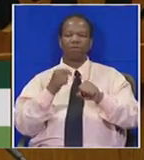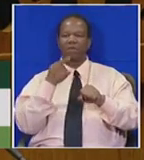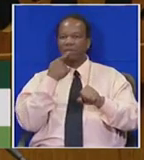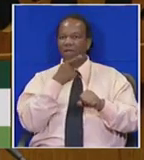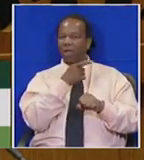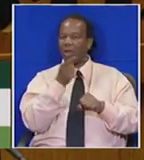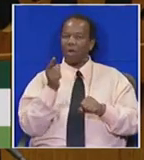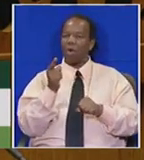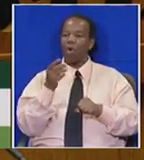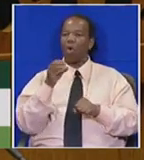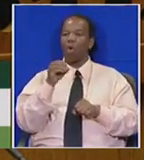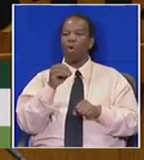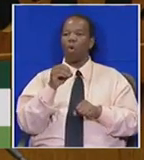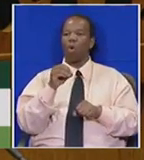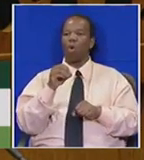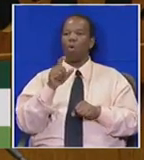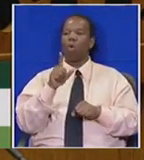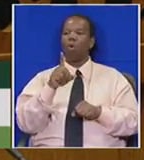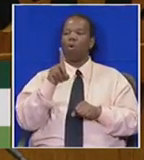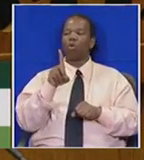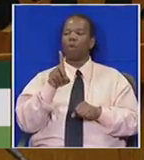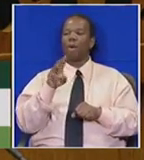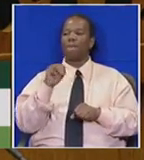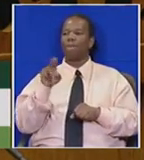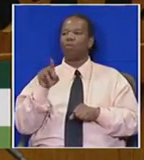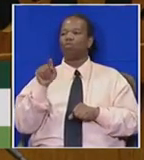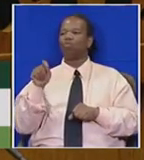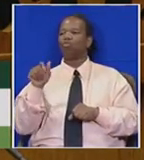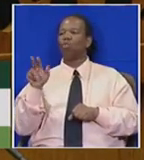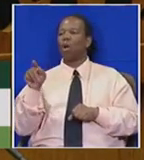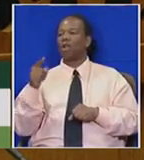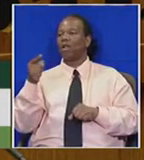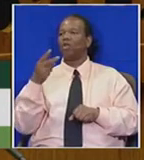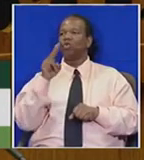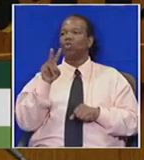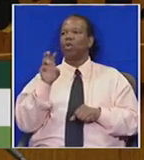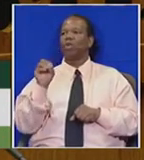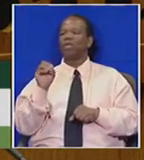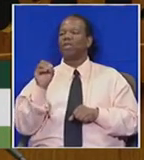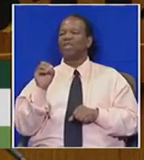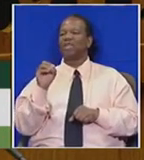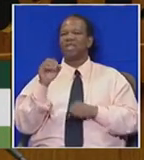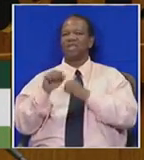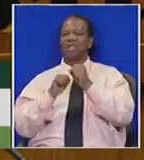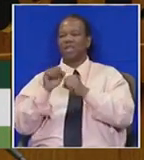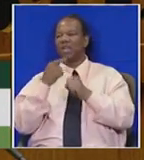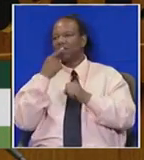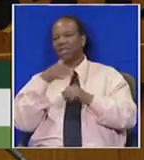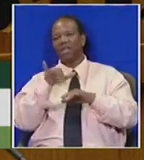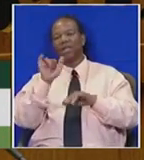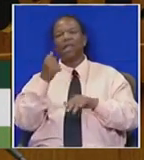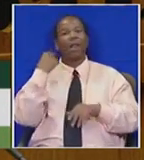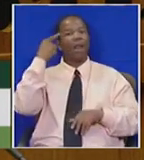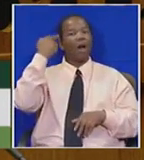Old Mutual reversing its decision of 20 years ago to make London its global headquarters.